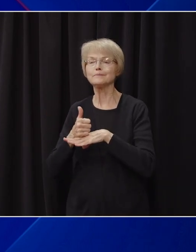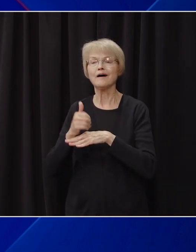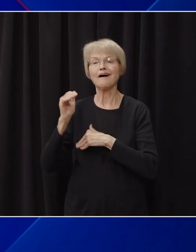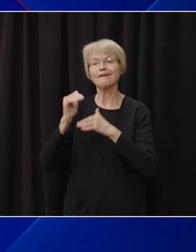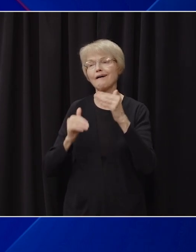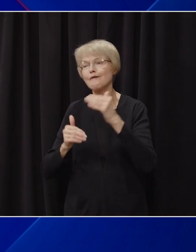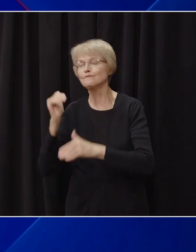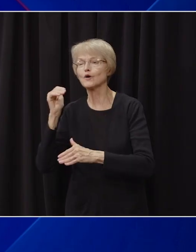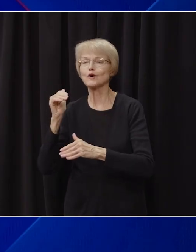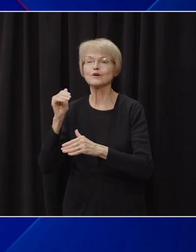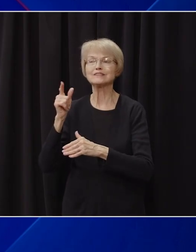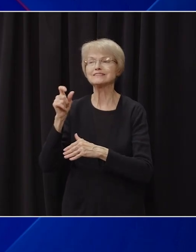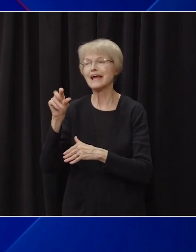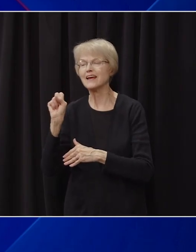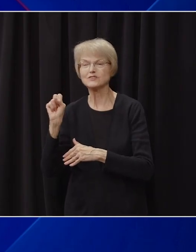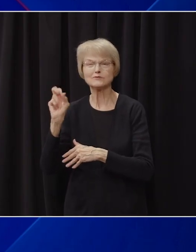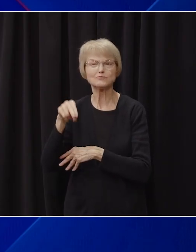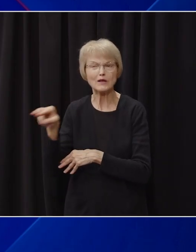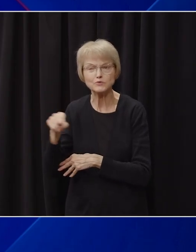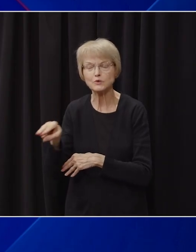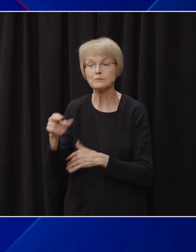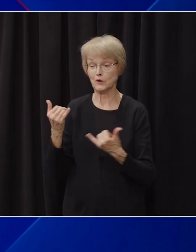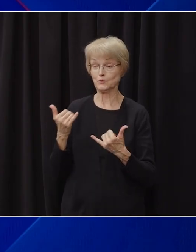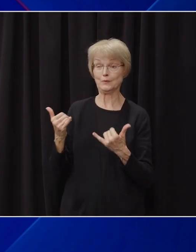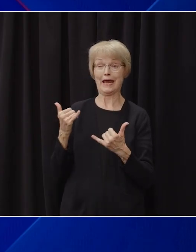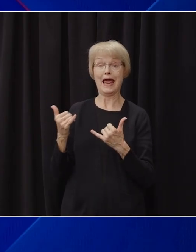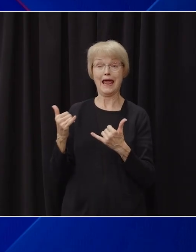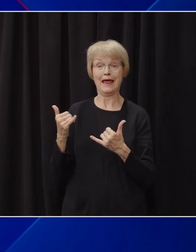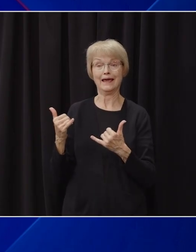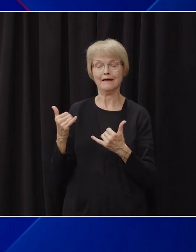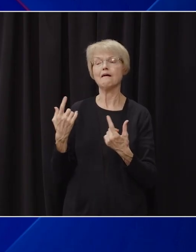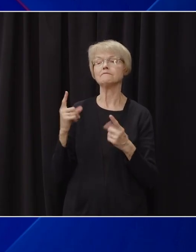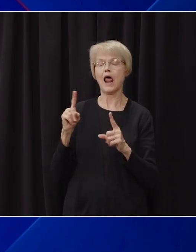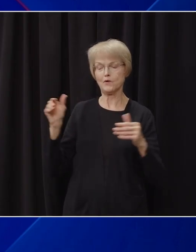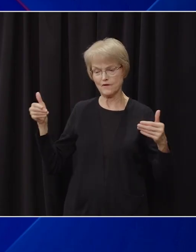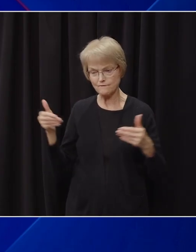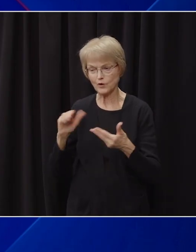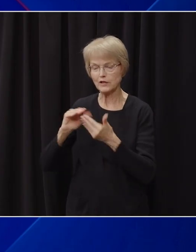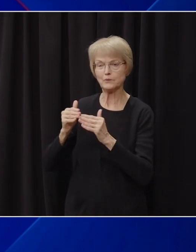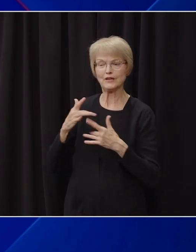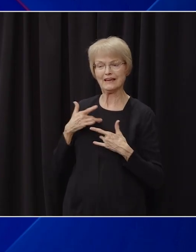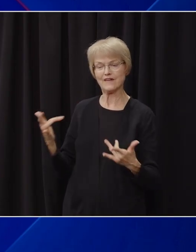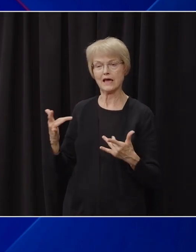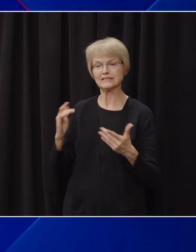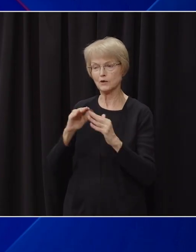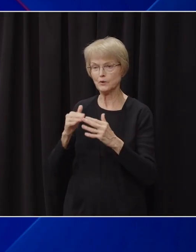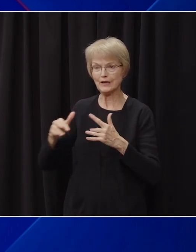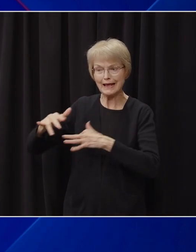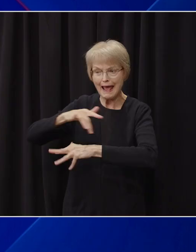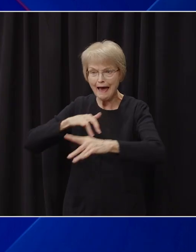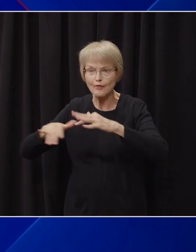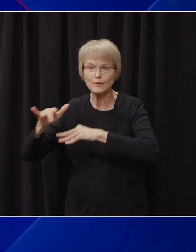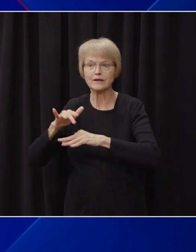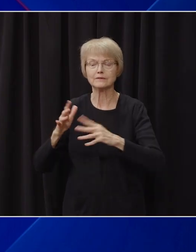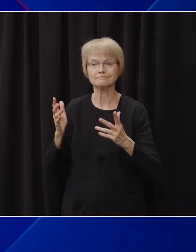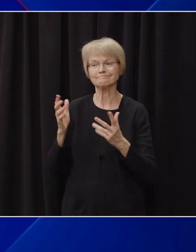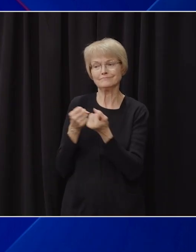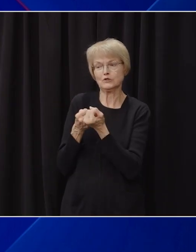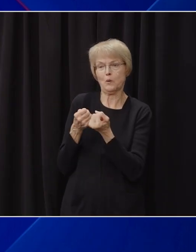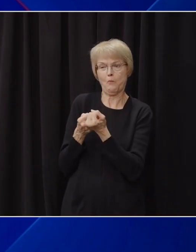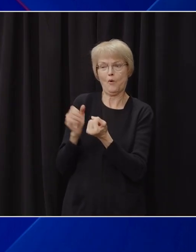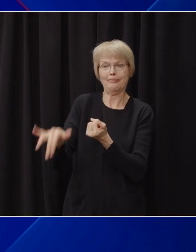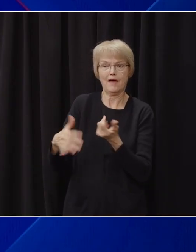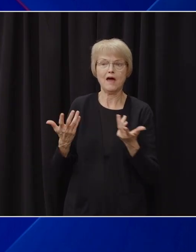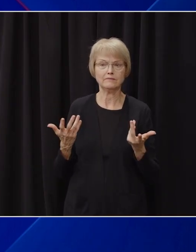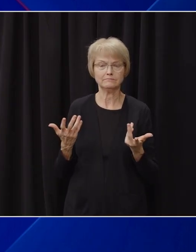with restrooms. And so today, now we're really focused on community events and community gathering and how we support